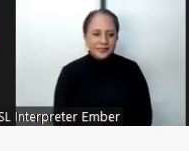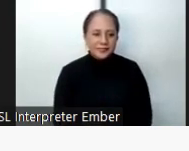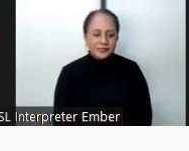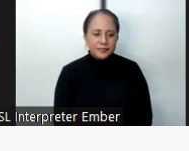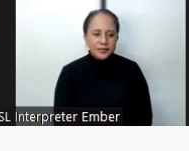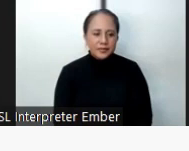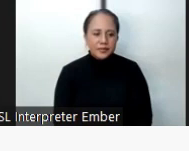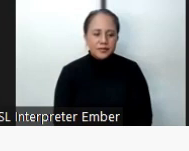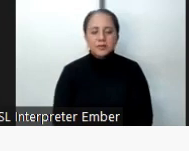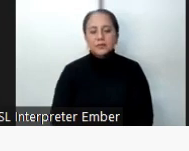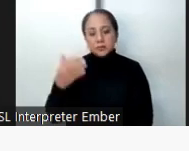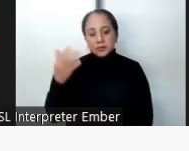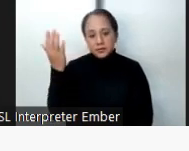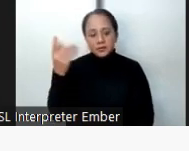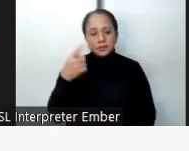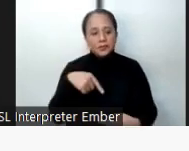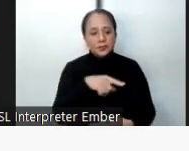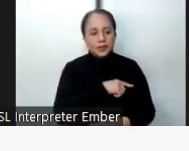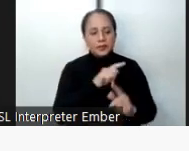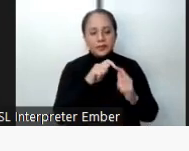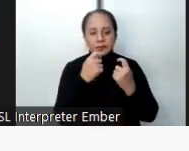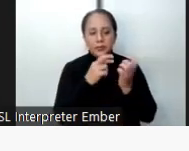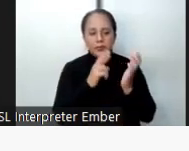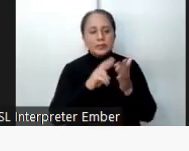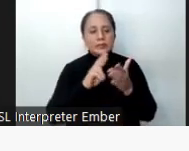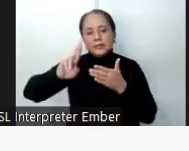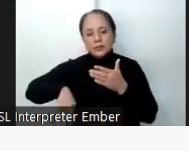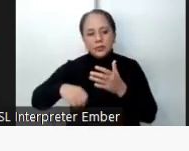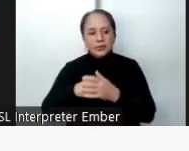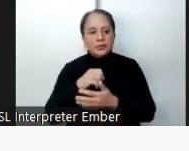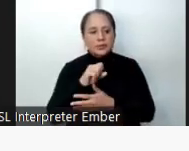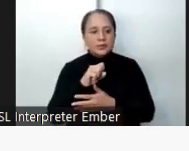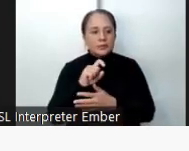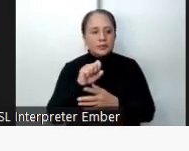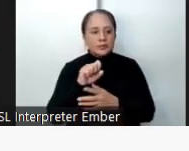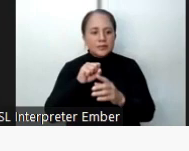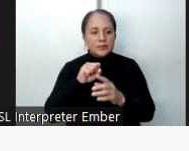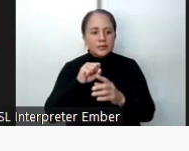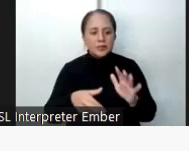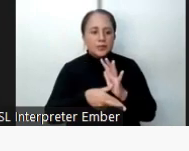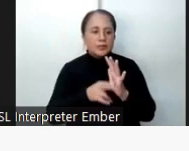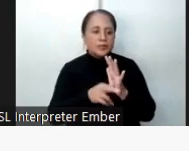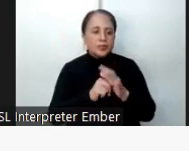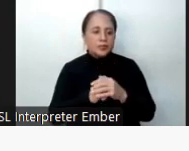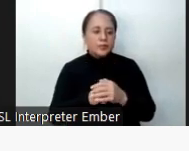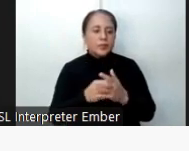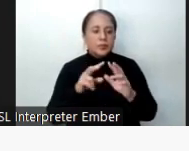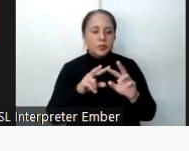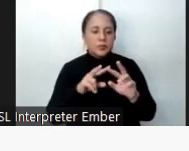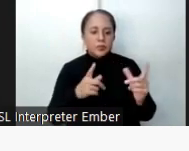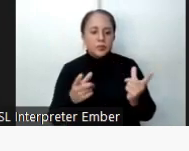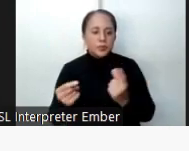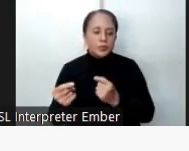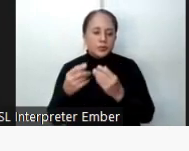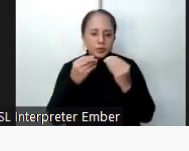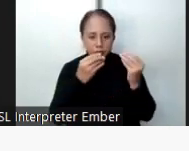For this presentation, our team will report the results of a semi-systematic literature review which we conducted to inform